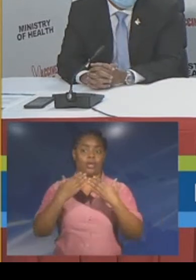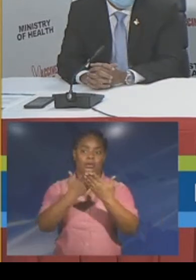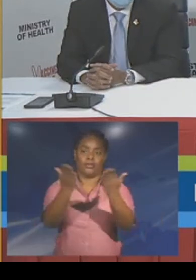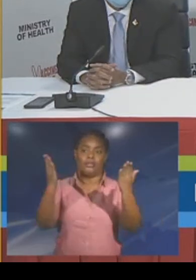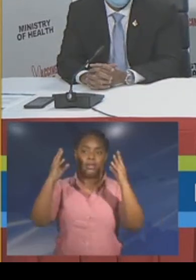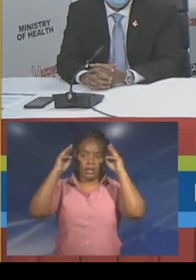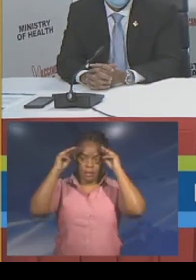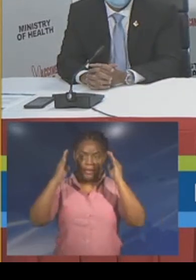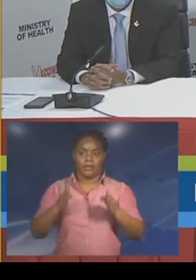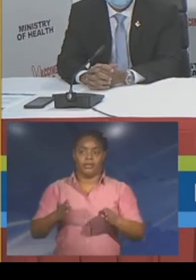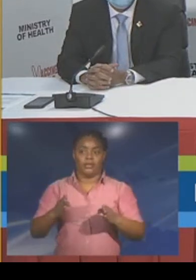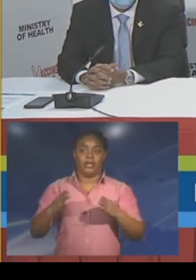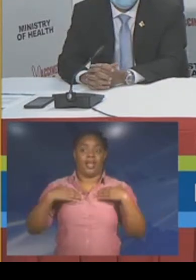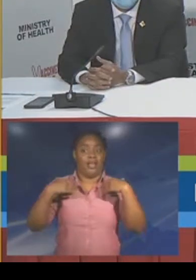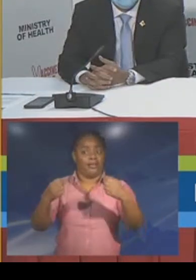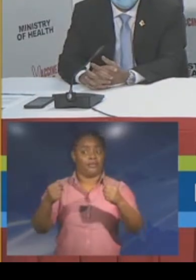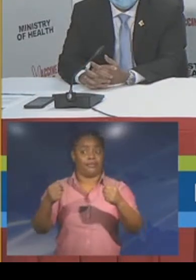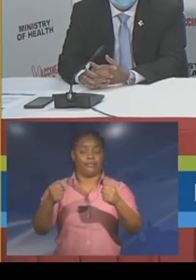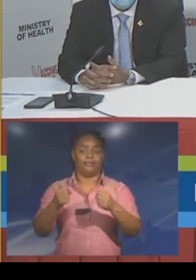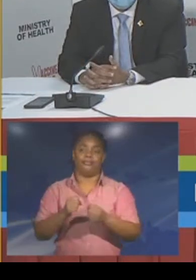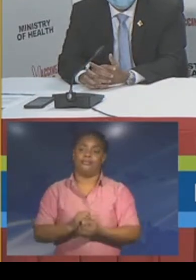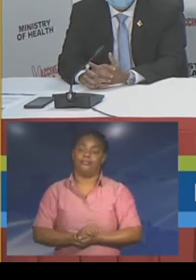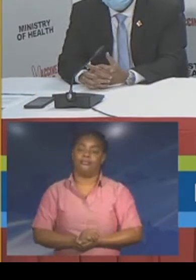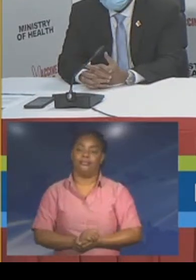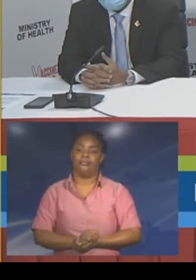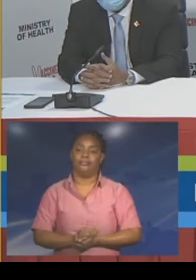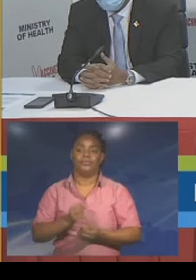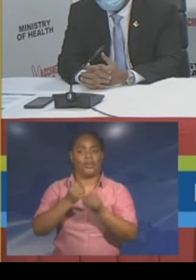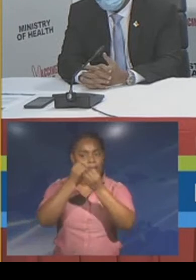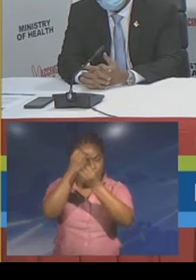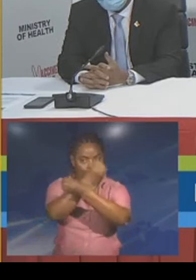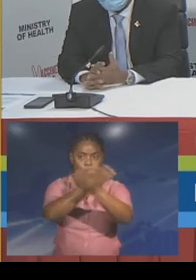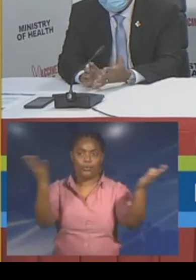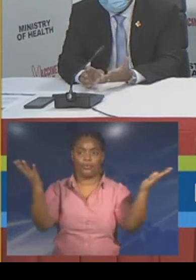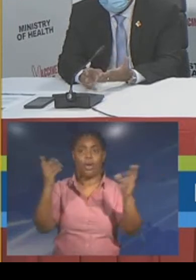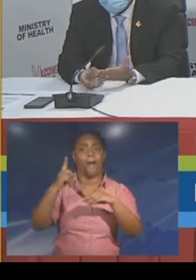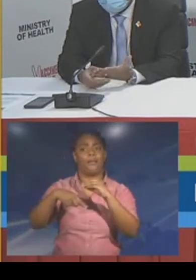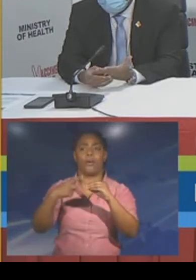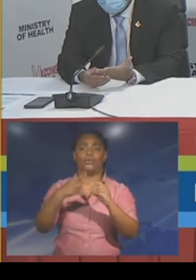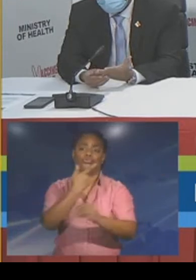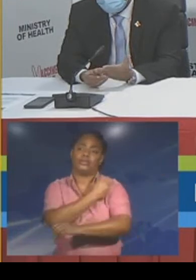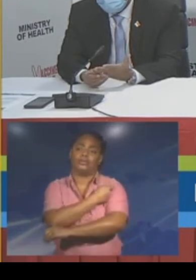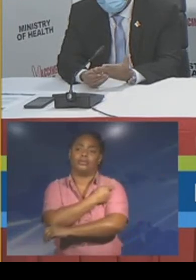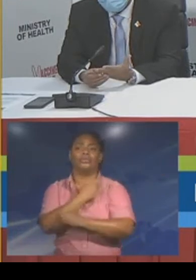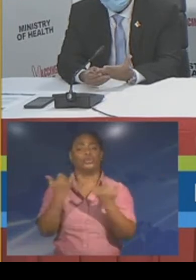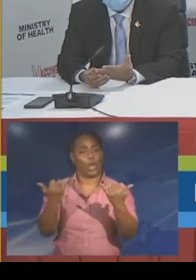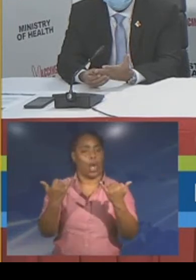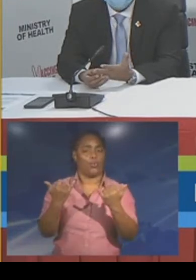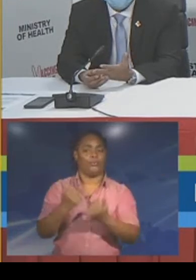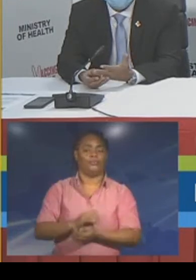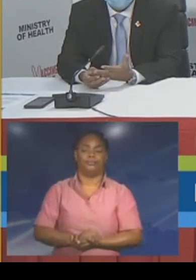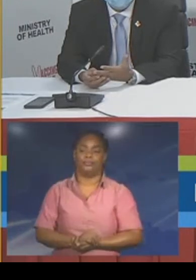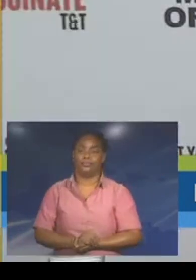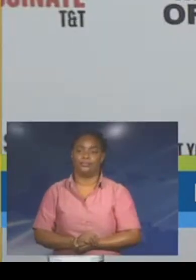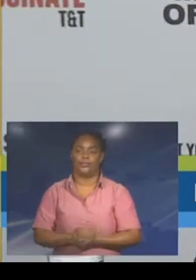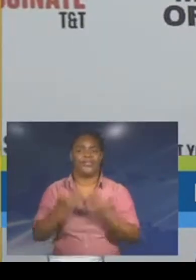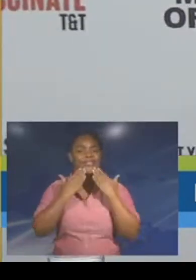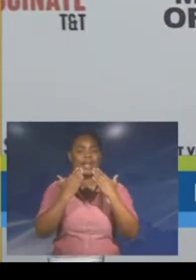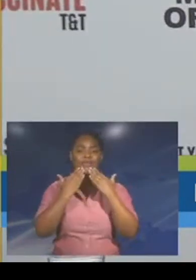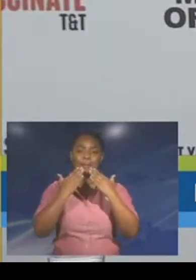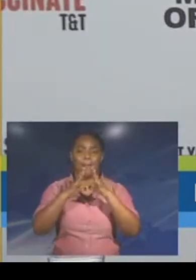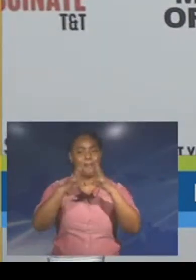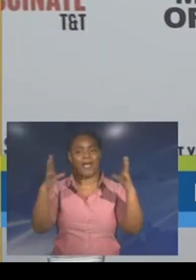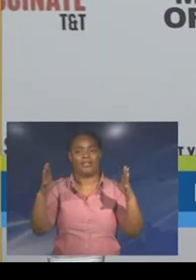will provide us with today's vaccination figures and an update on other COVID-19 related developments. Thank you very much, Al. Good